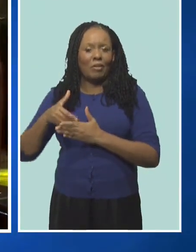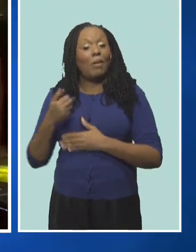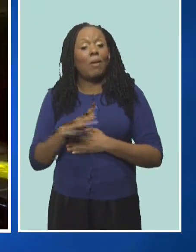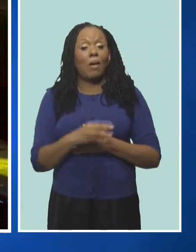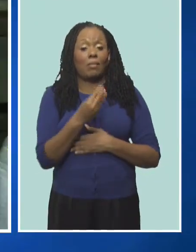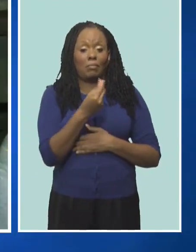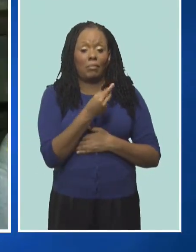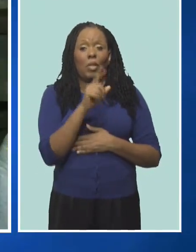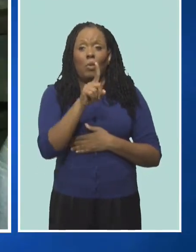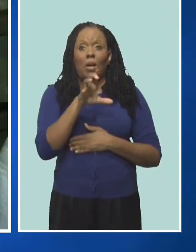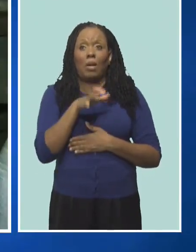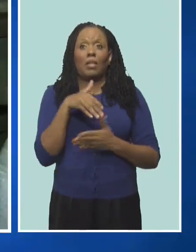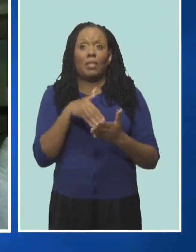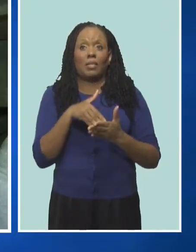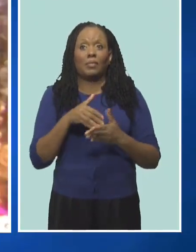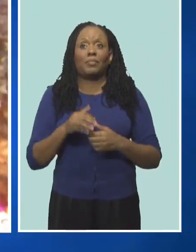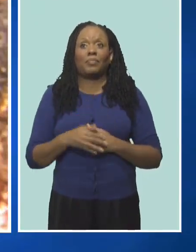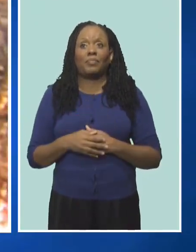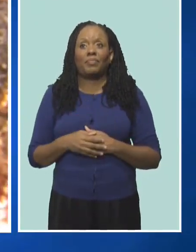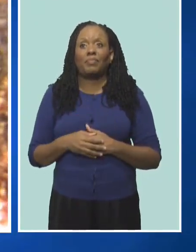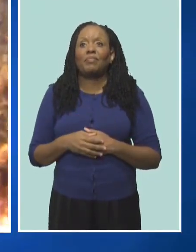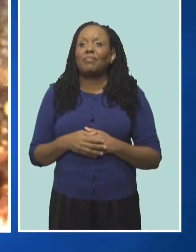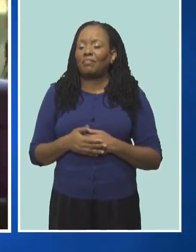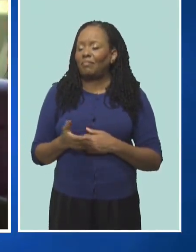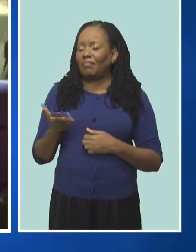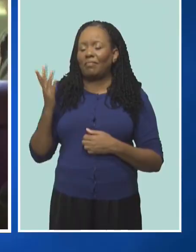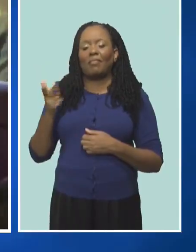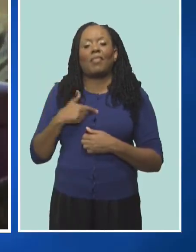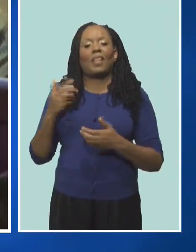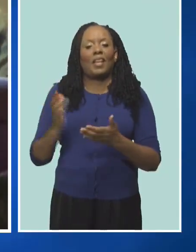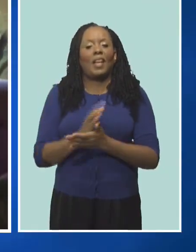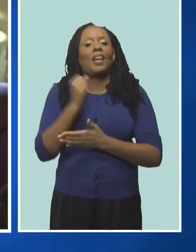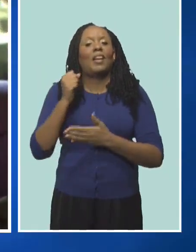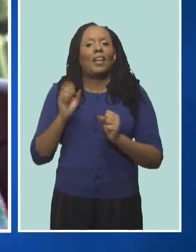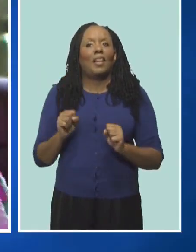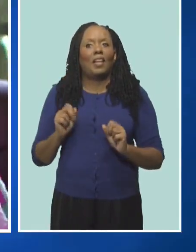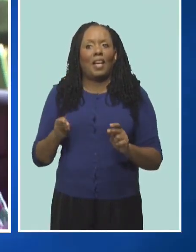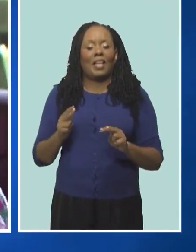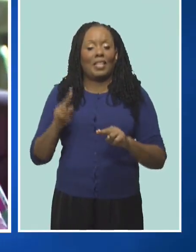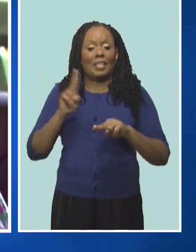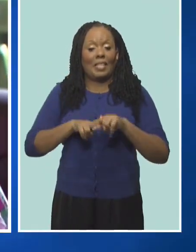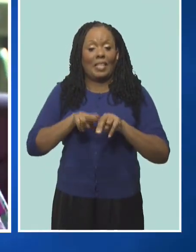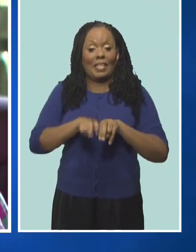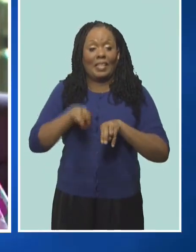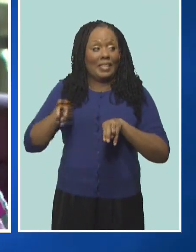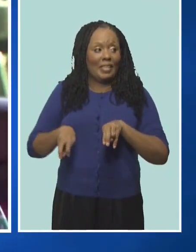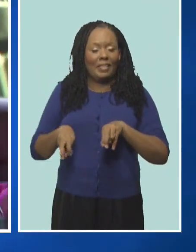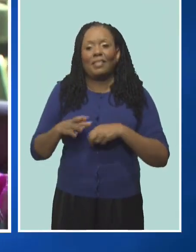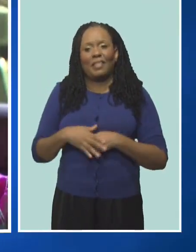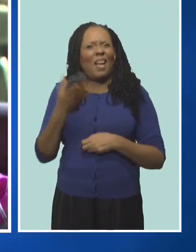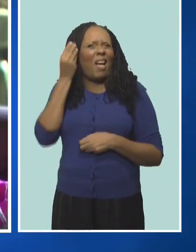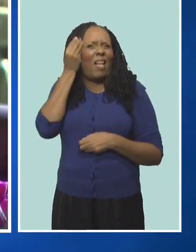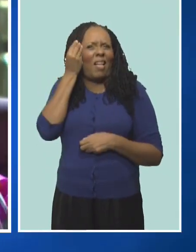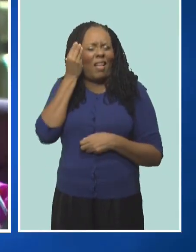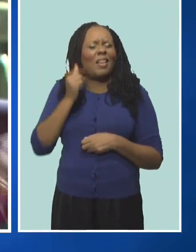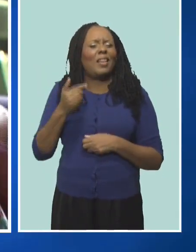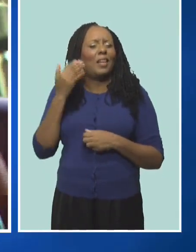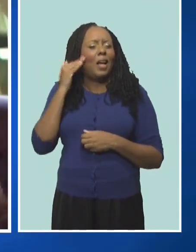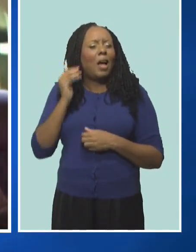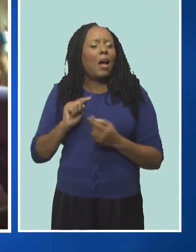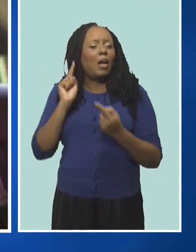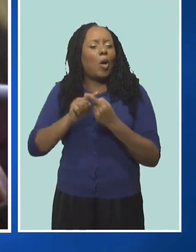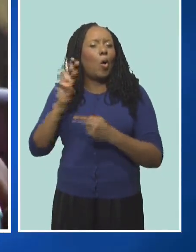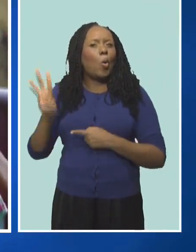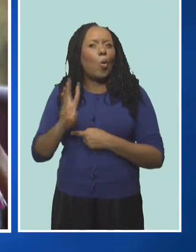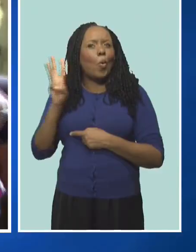cash of $100,000. Well, seeing as I took the opportunity to get in a car beside you, any thoughts yet? I know you have until Wednesday, but I mean, it's